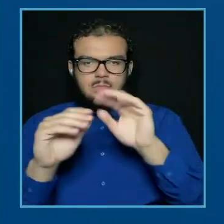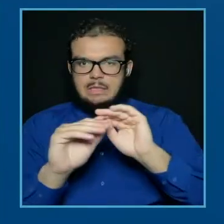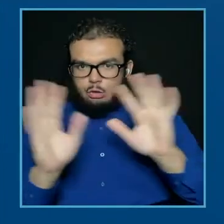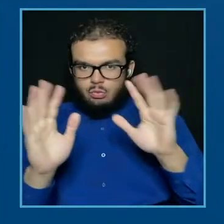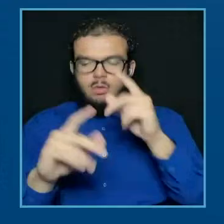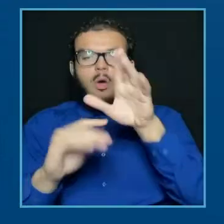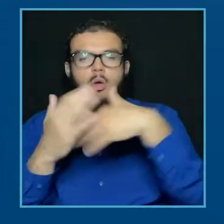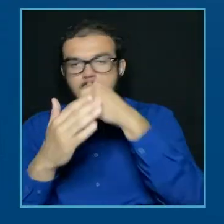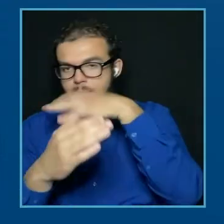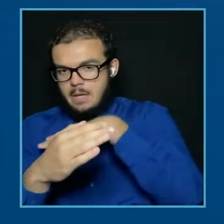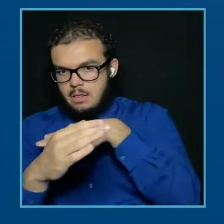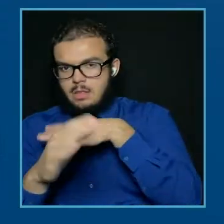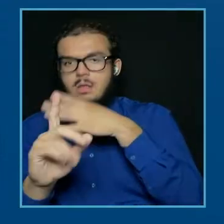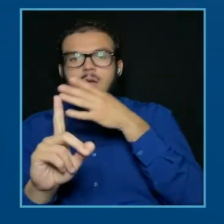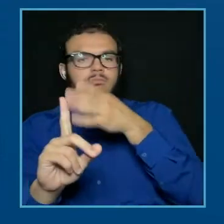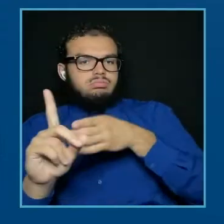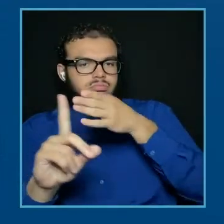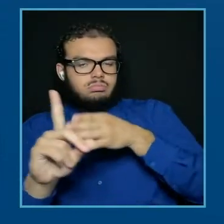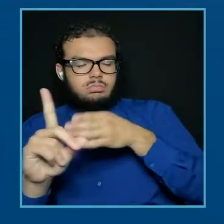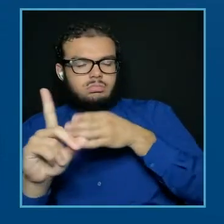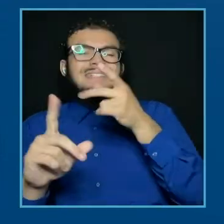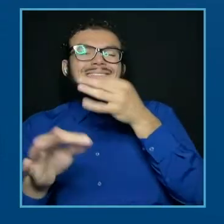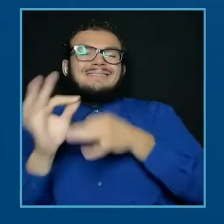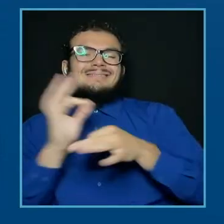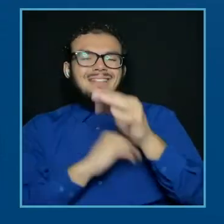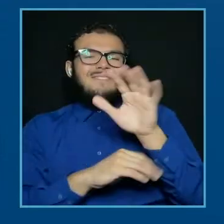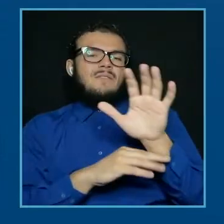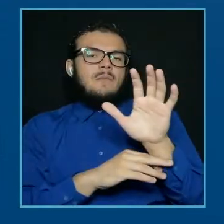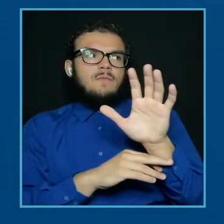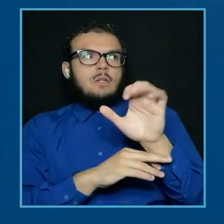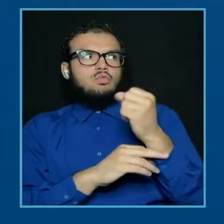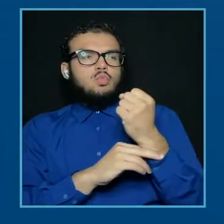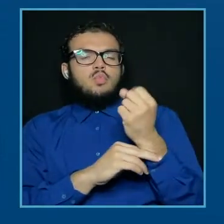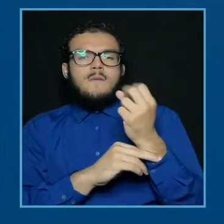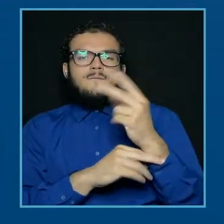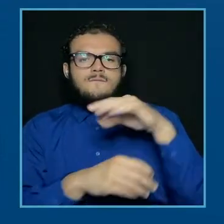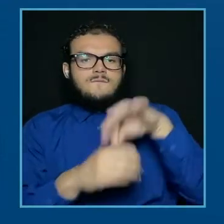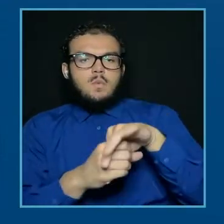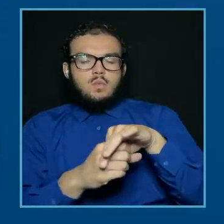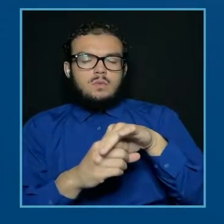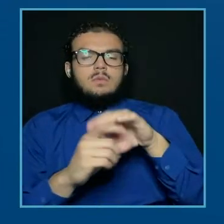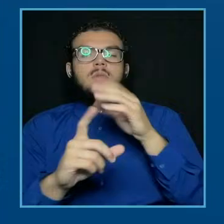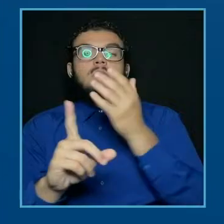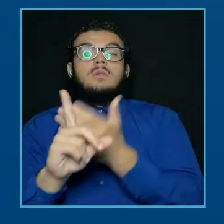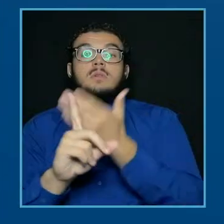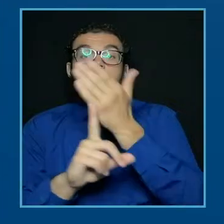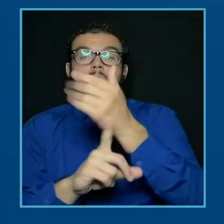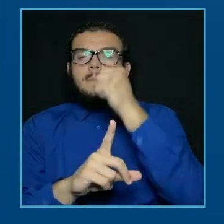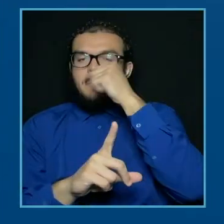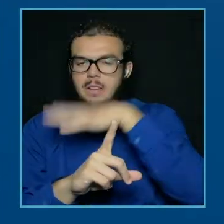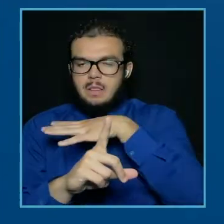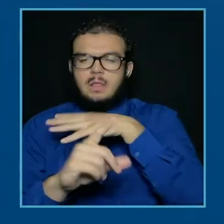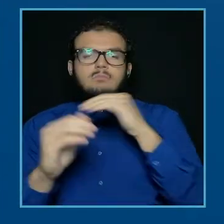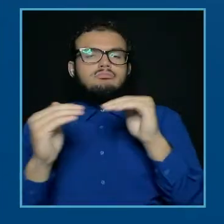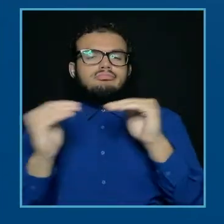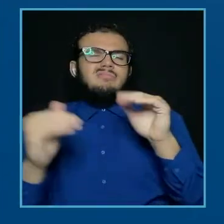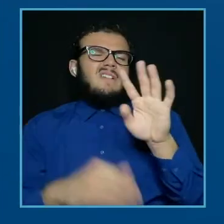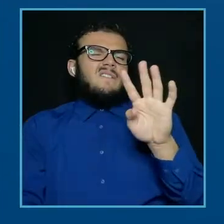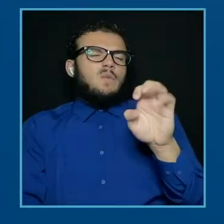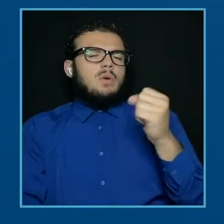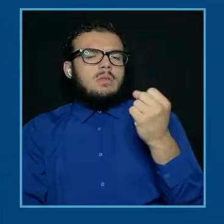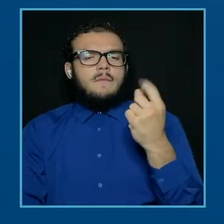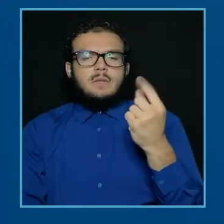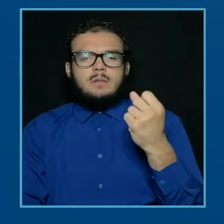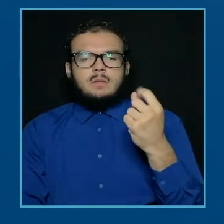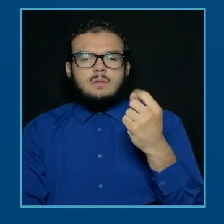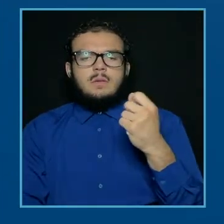position, instead of 512 votes cast for males, we would have had 411 cast